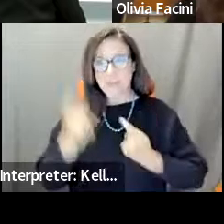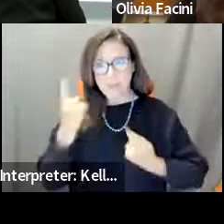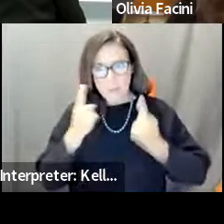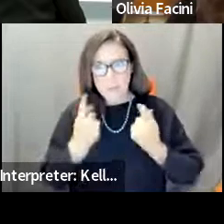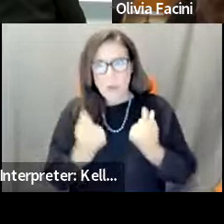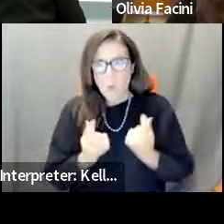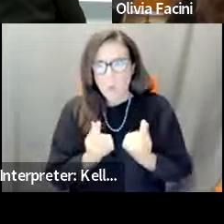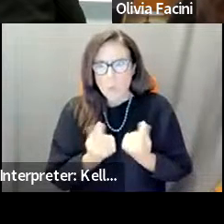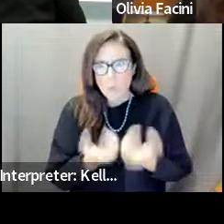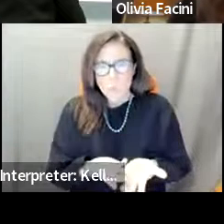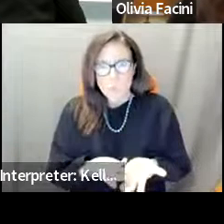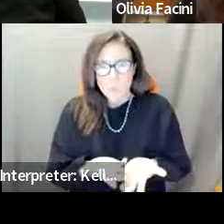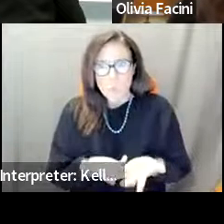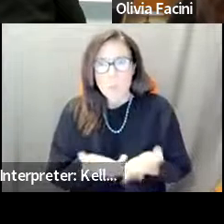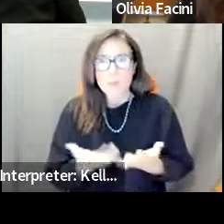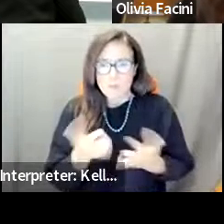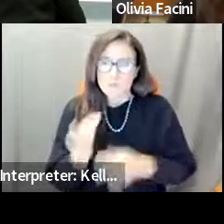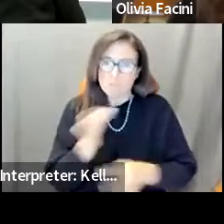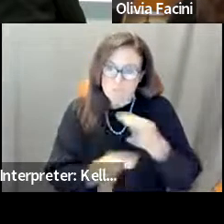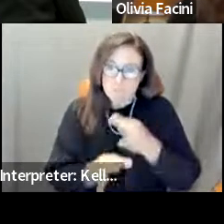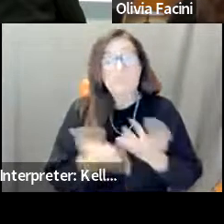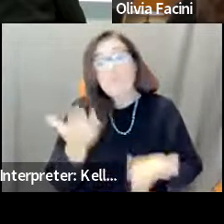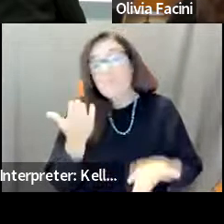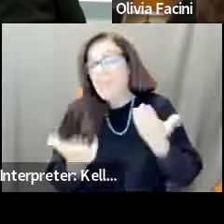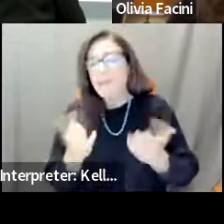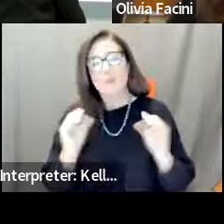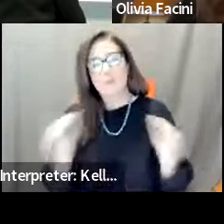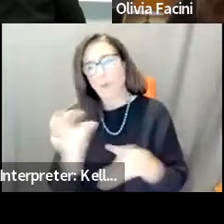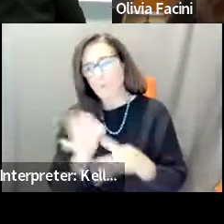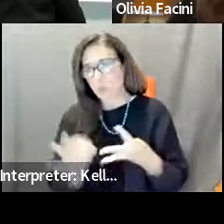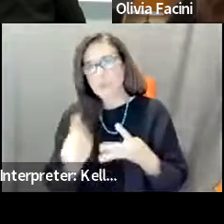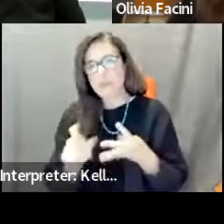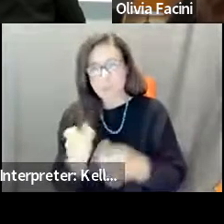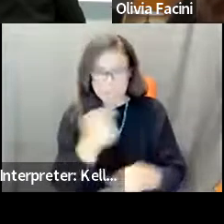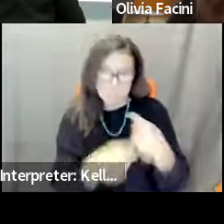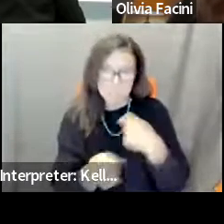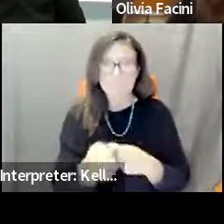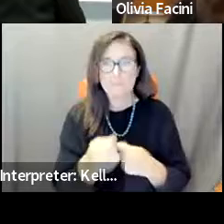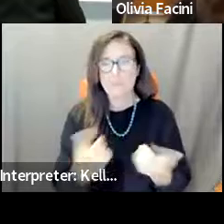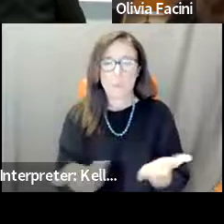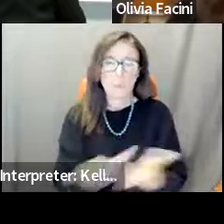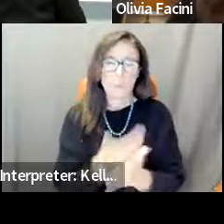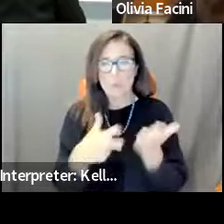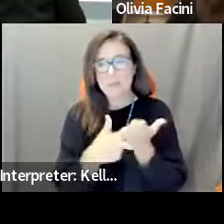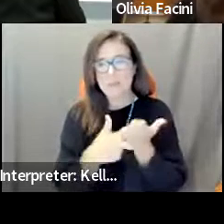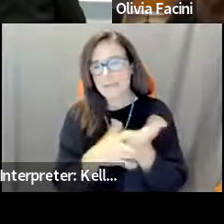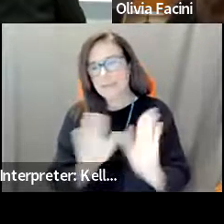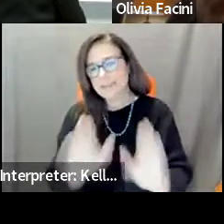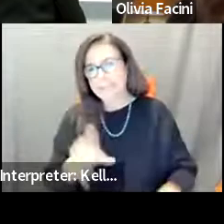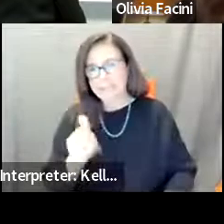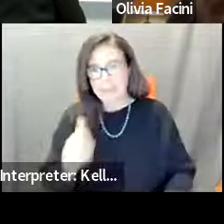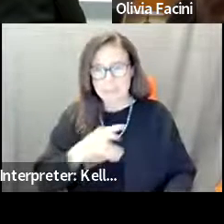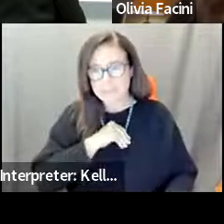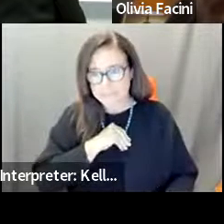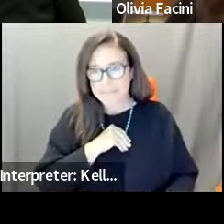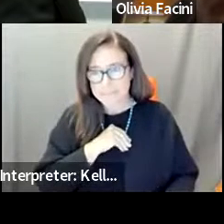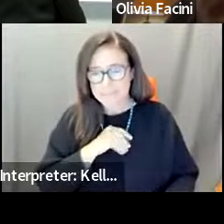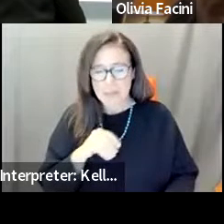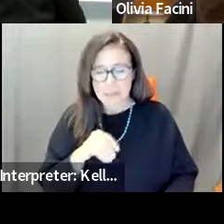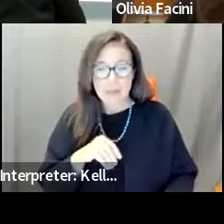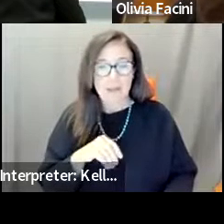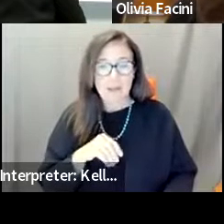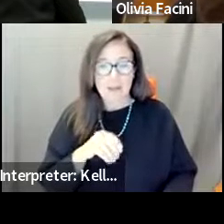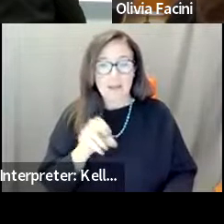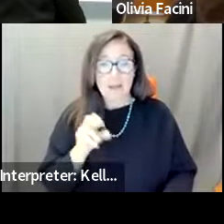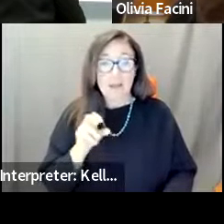Sometimes you have no choice but to offer a comp ticket or something like that. And of course, maybe double or